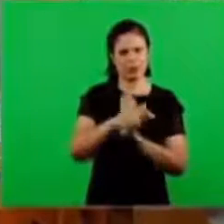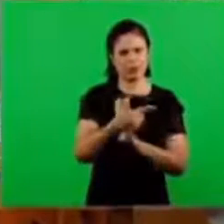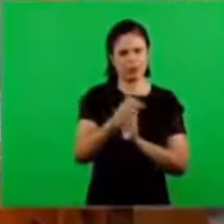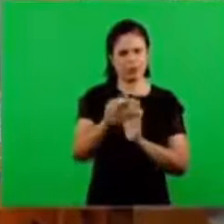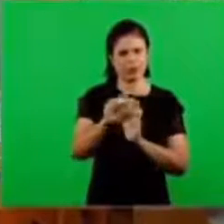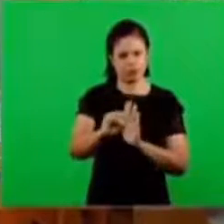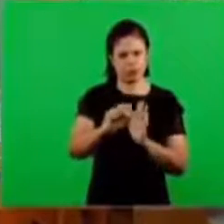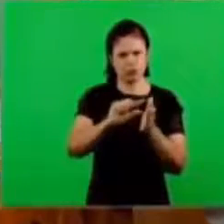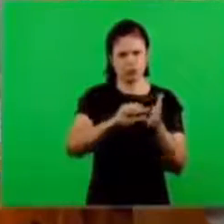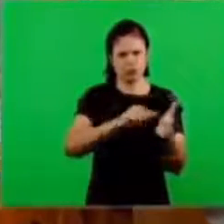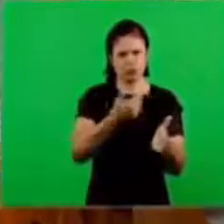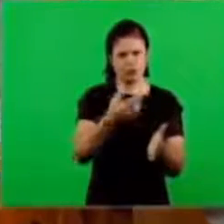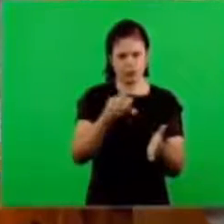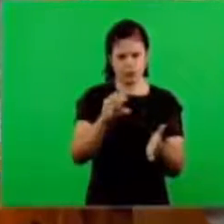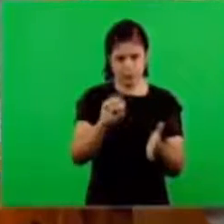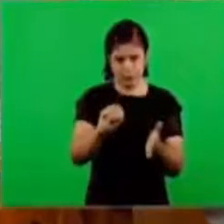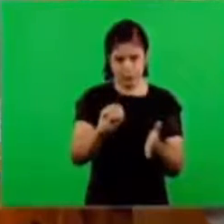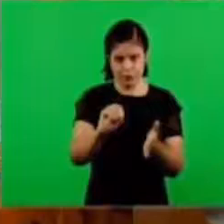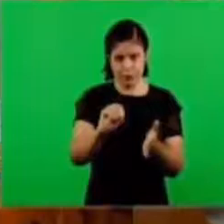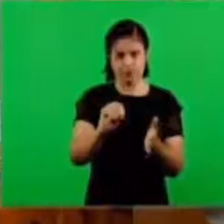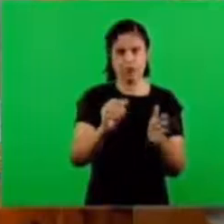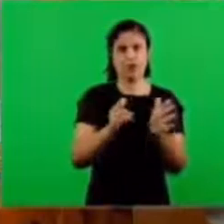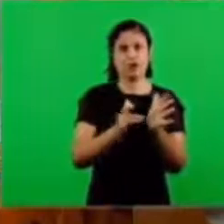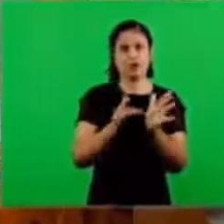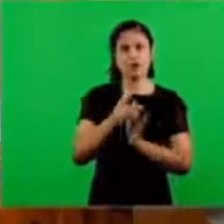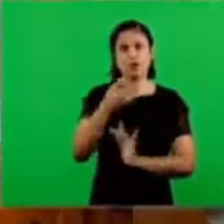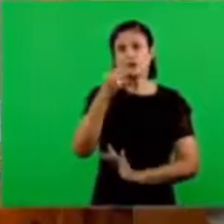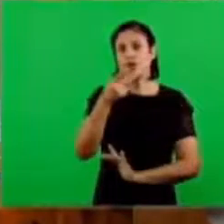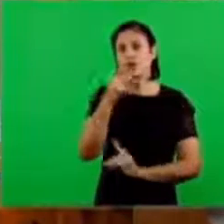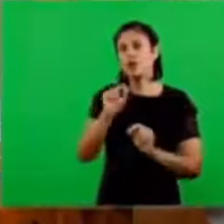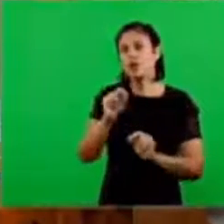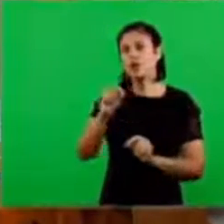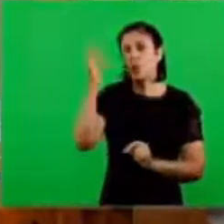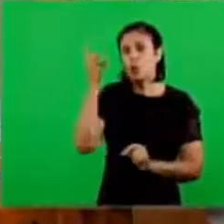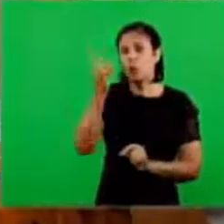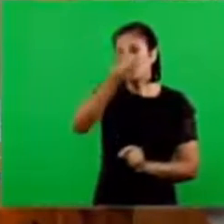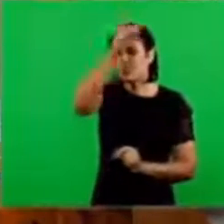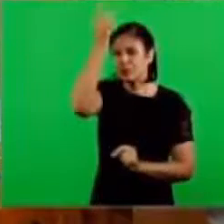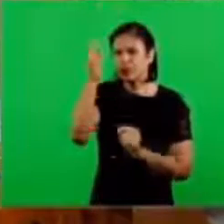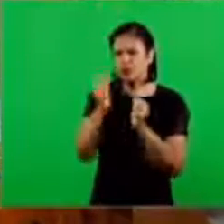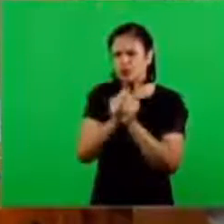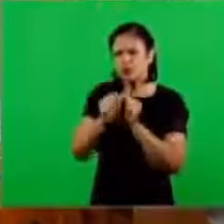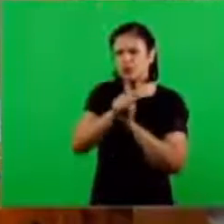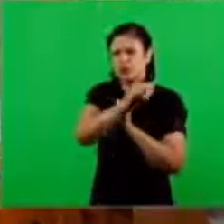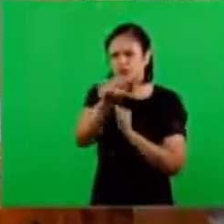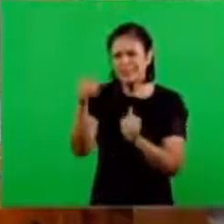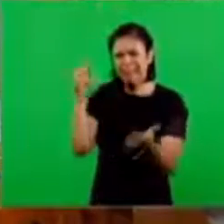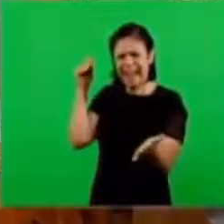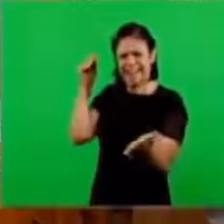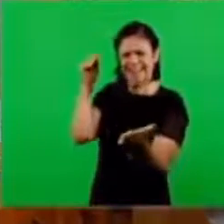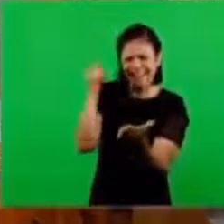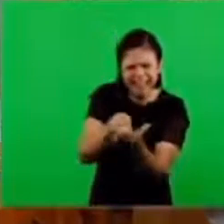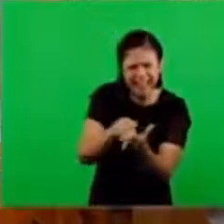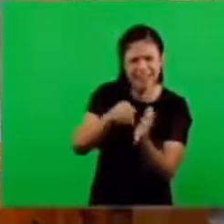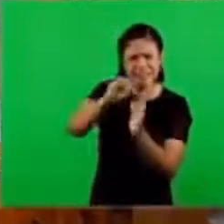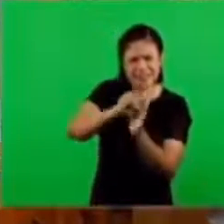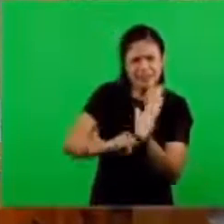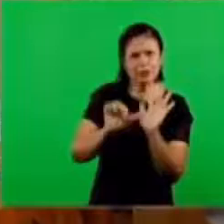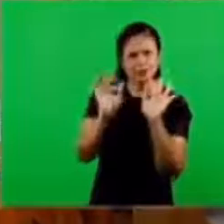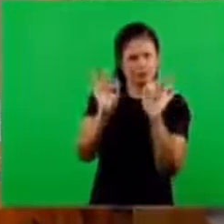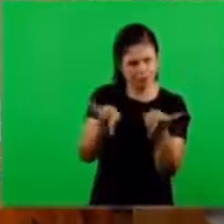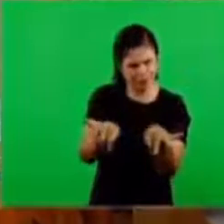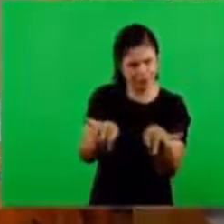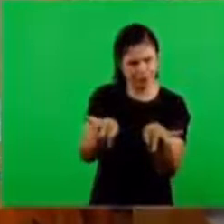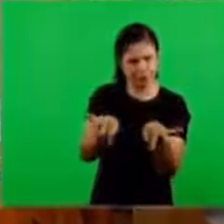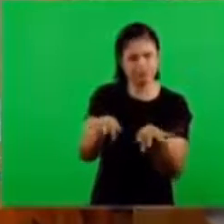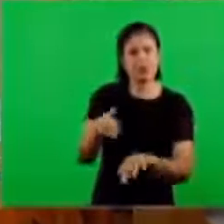Matthew 28:20. And though I'm with you always, even to the end of the age, amen. My